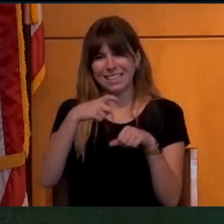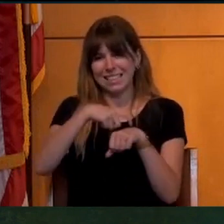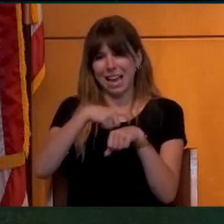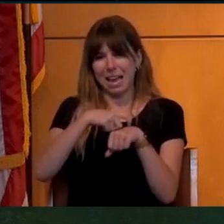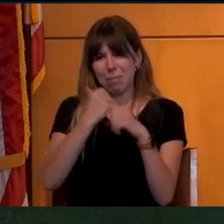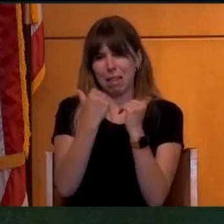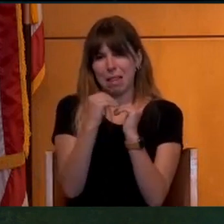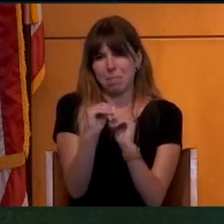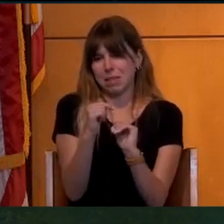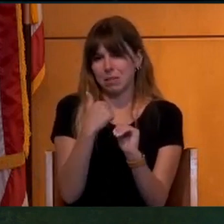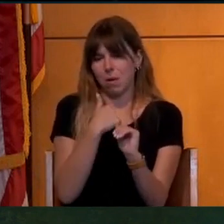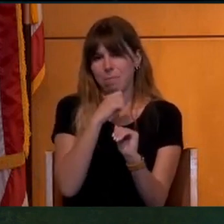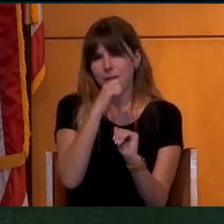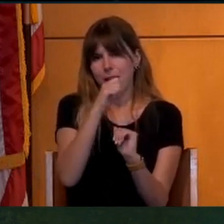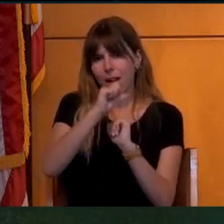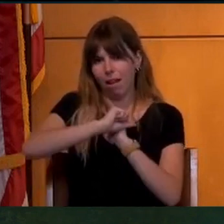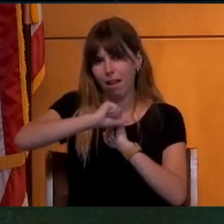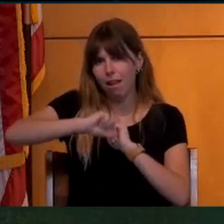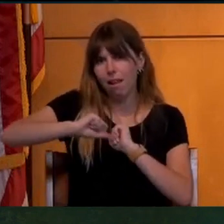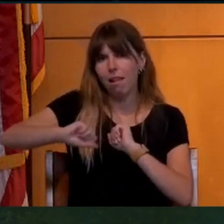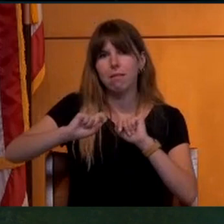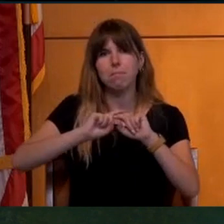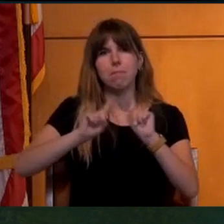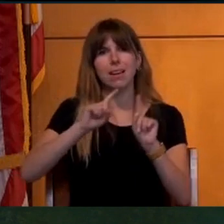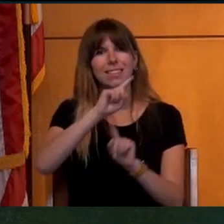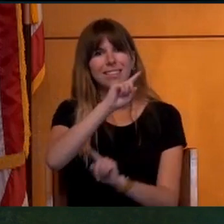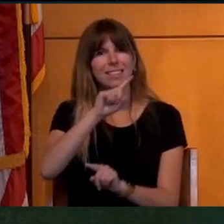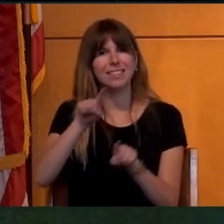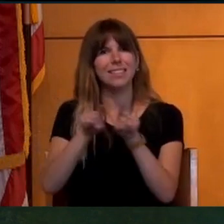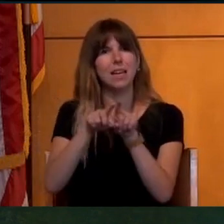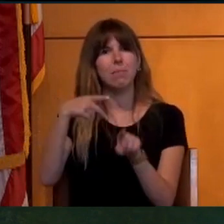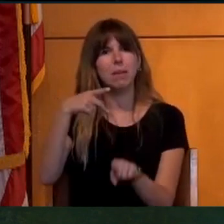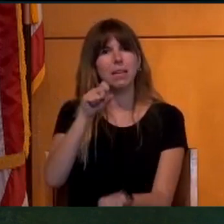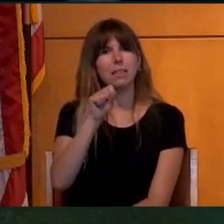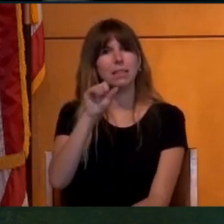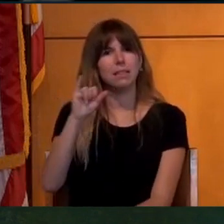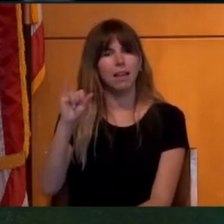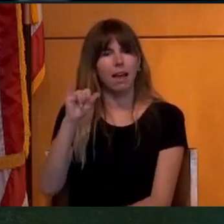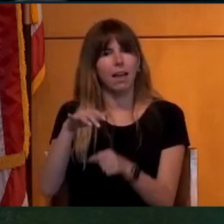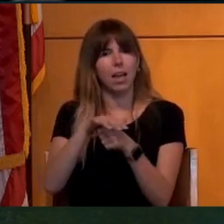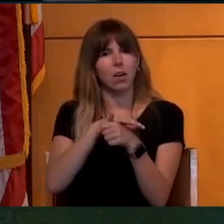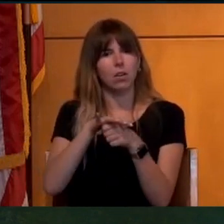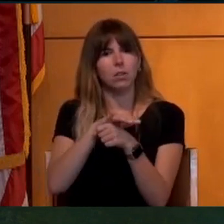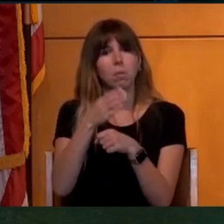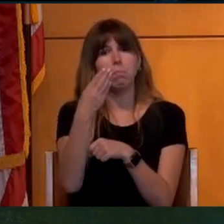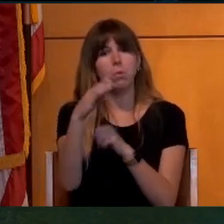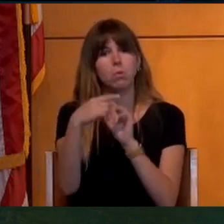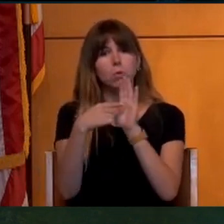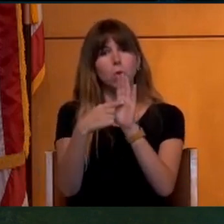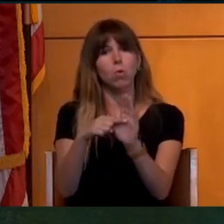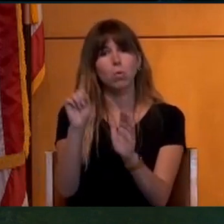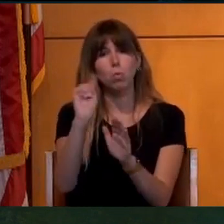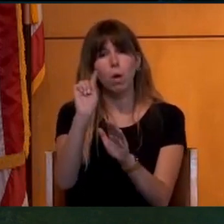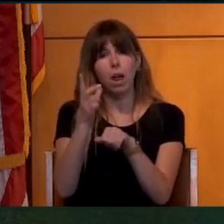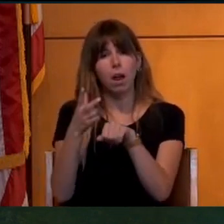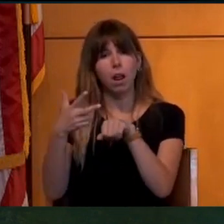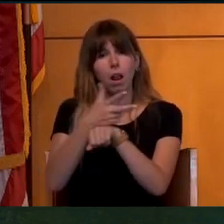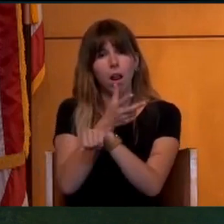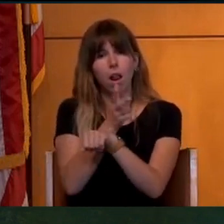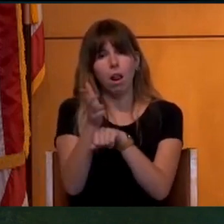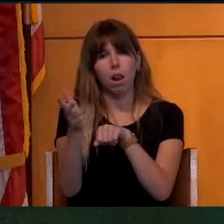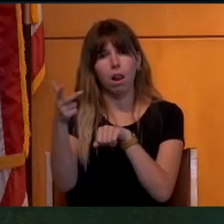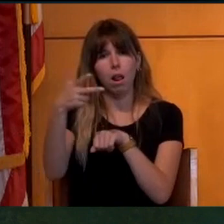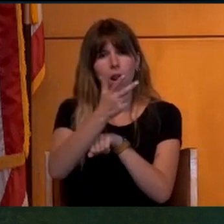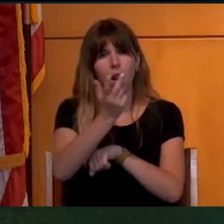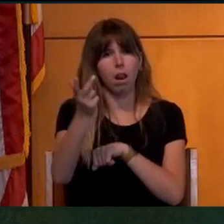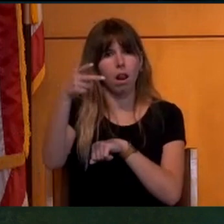in too much detail. These are those same PSR areas. Blue shows our traverse, excuse me, as we're driving around over multiple